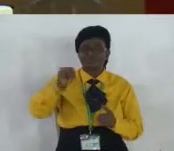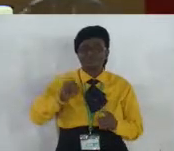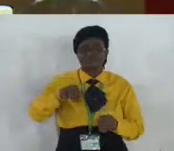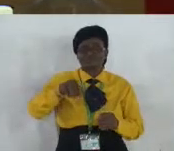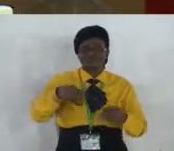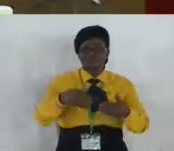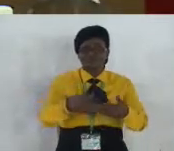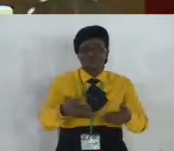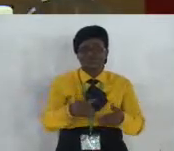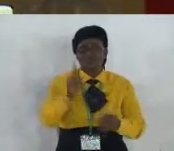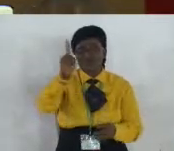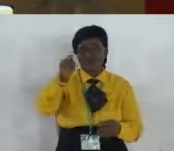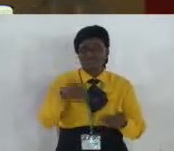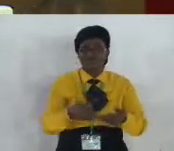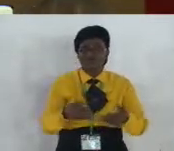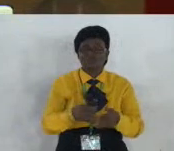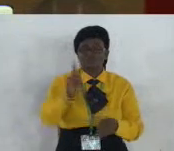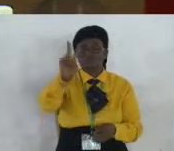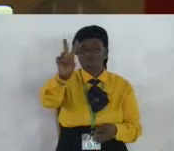Equation two.